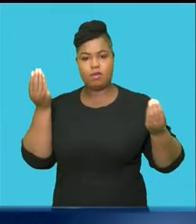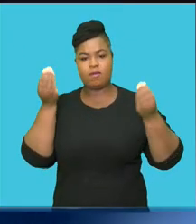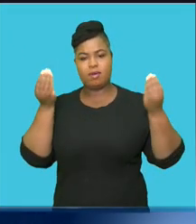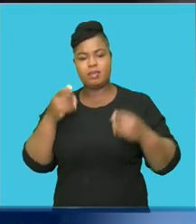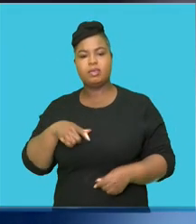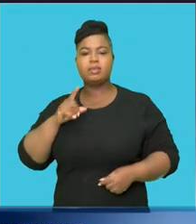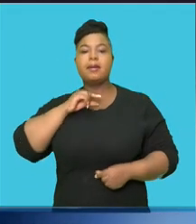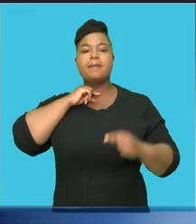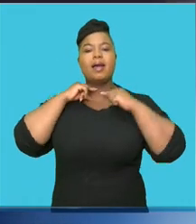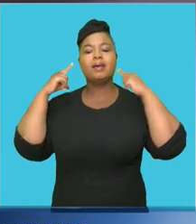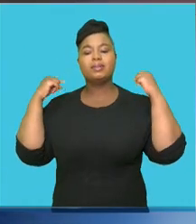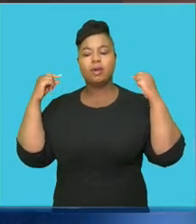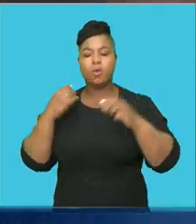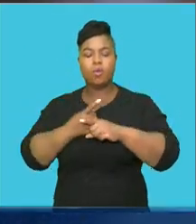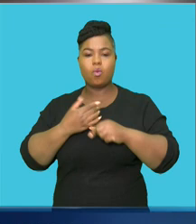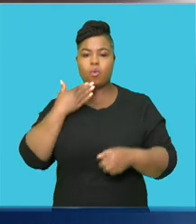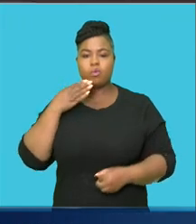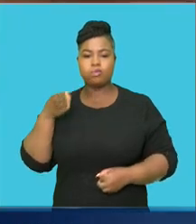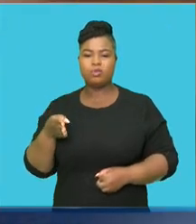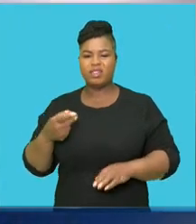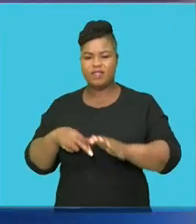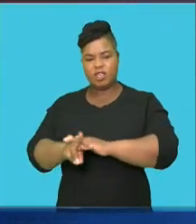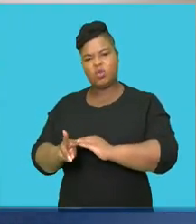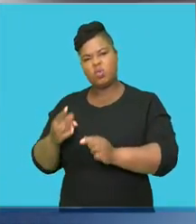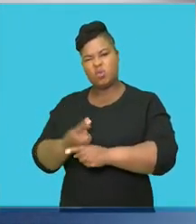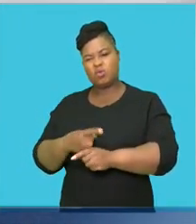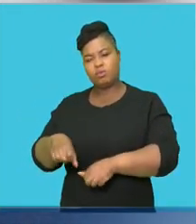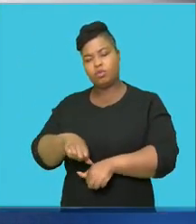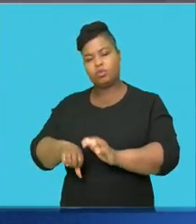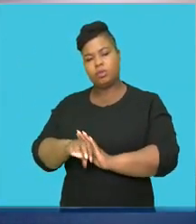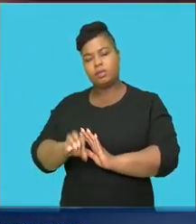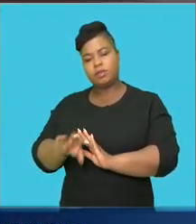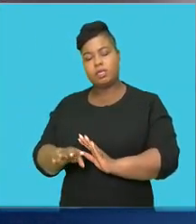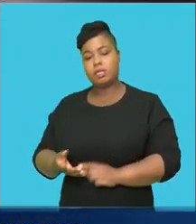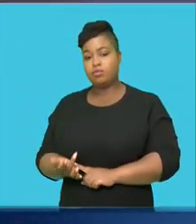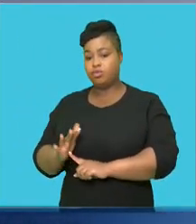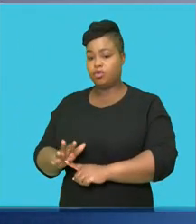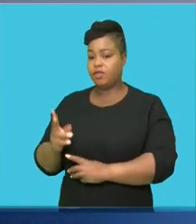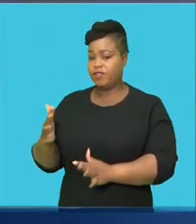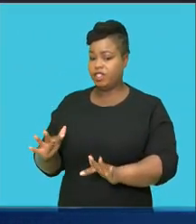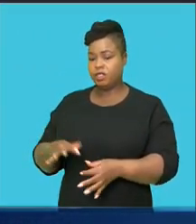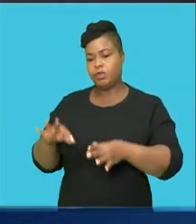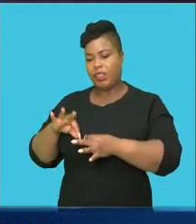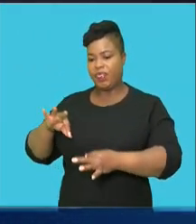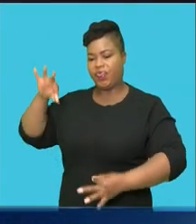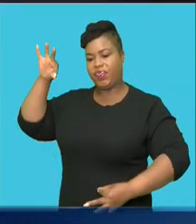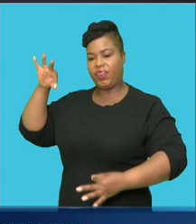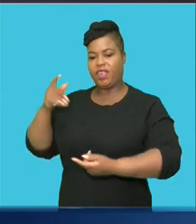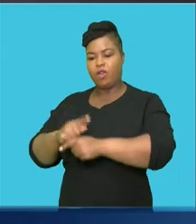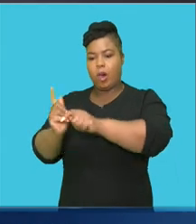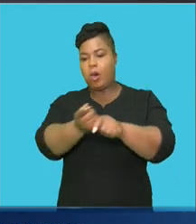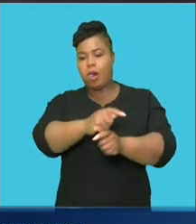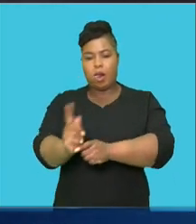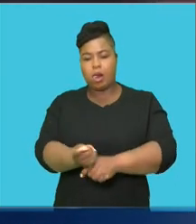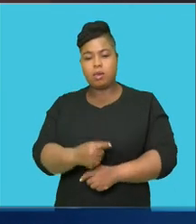nove la kushitle lulu evito ezitendi kumakas unbeleluano epete izikali eokokhi